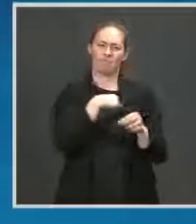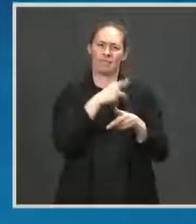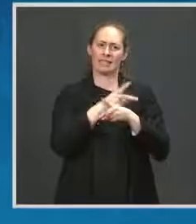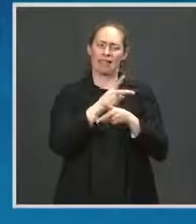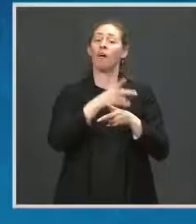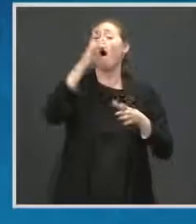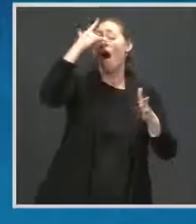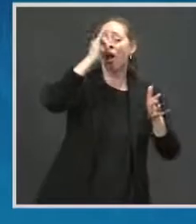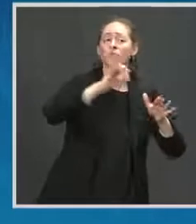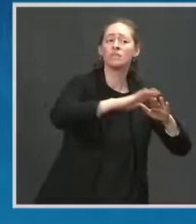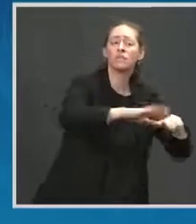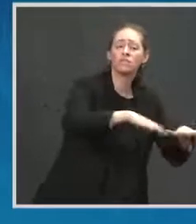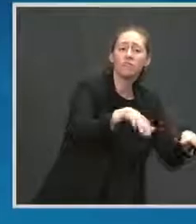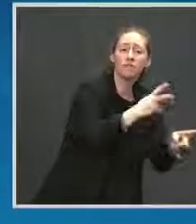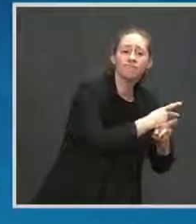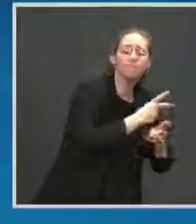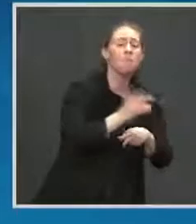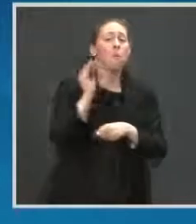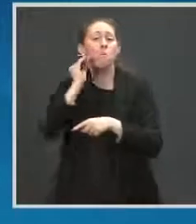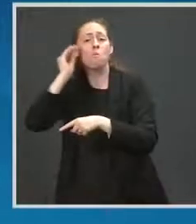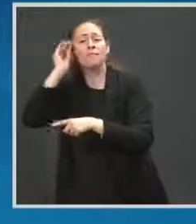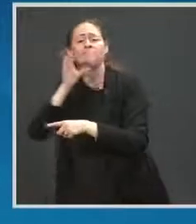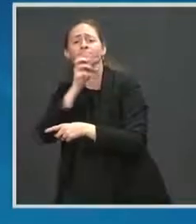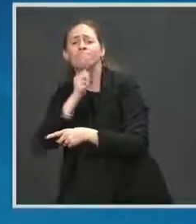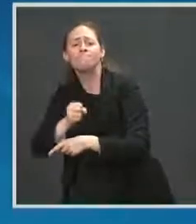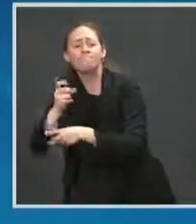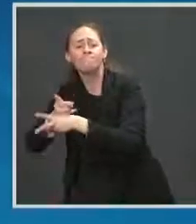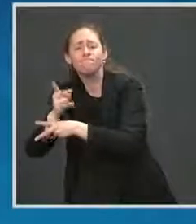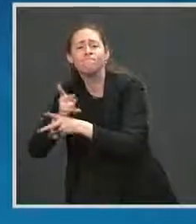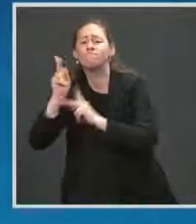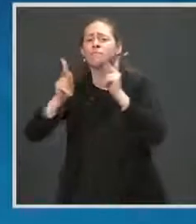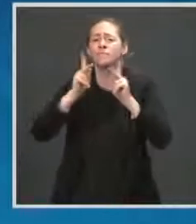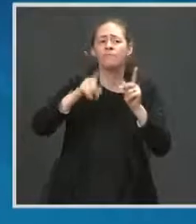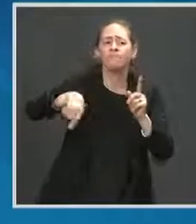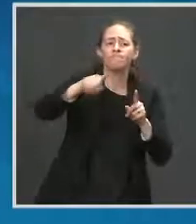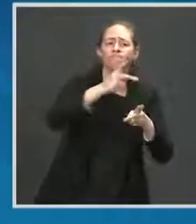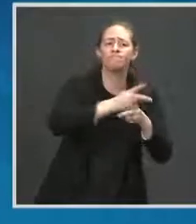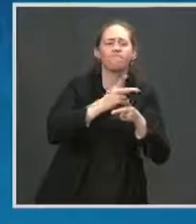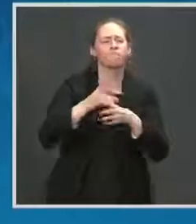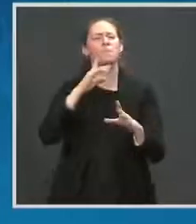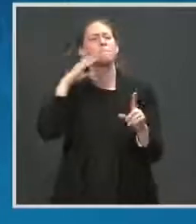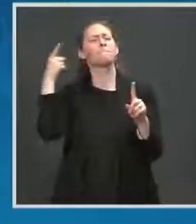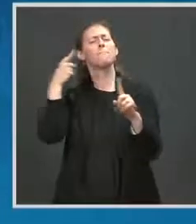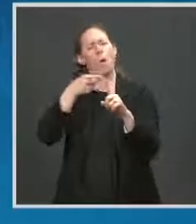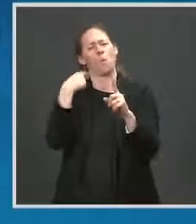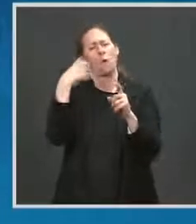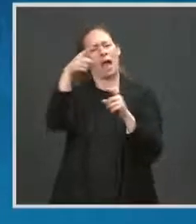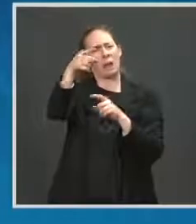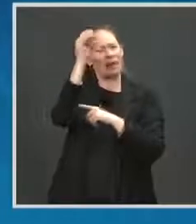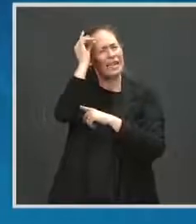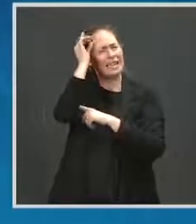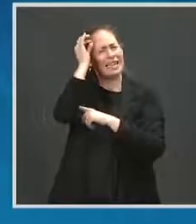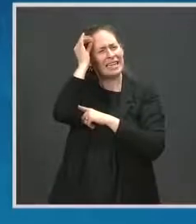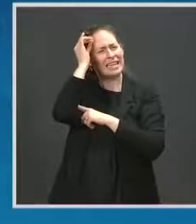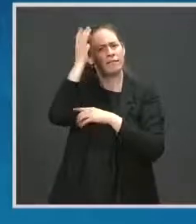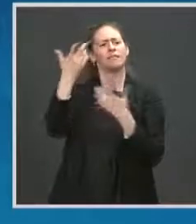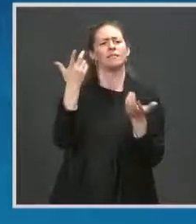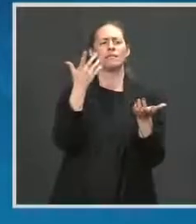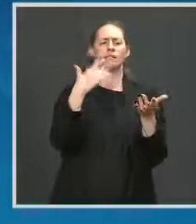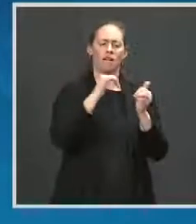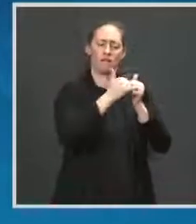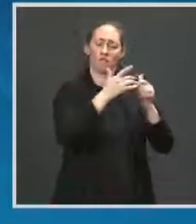home care. Because here's the thing, think about it. Care, childcare, home